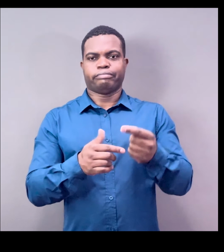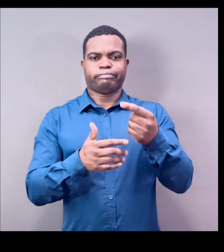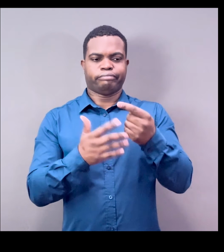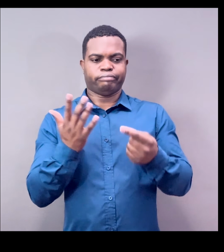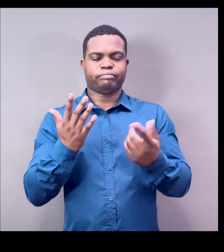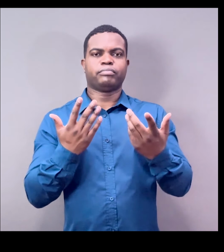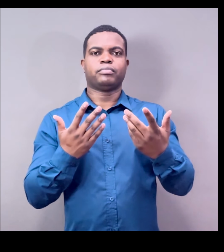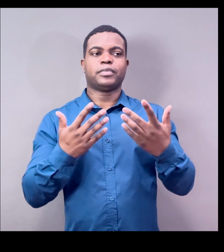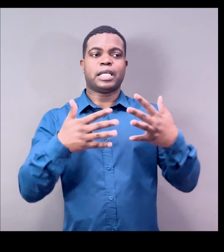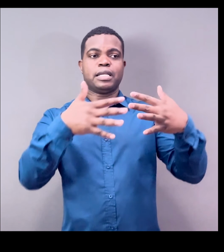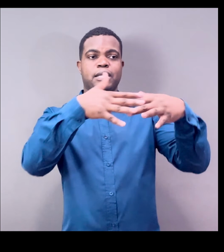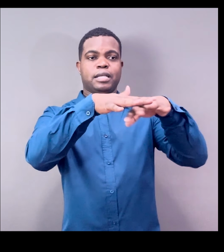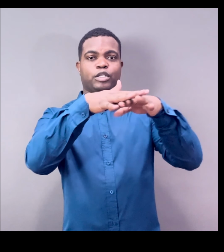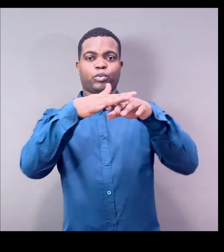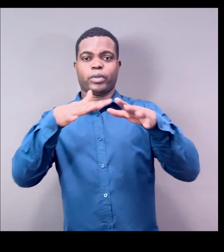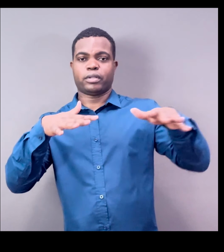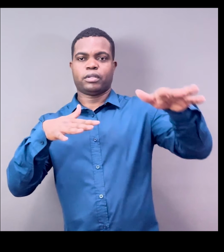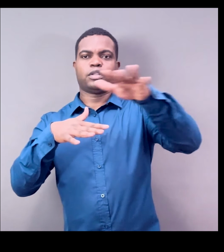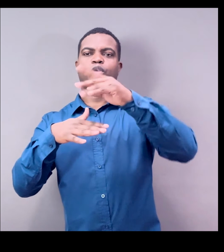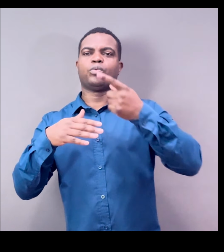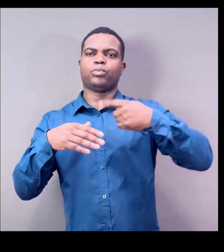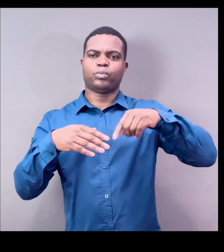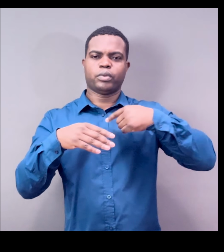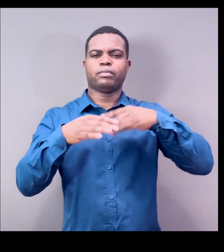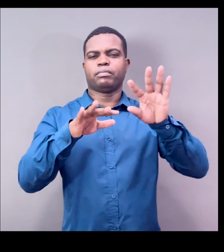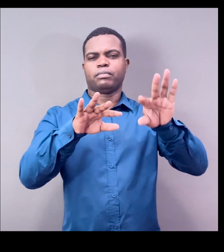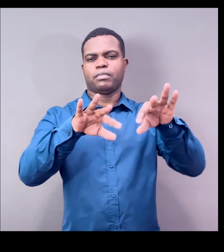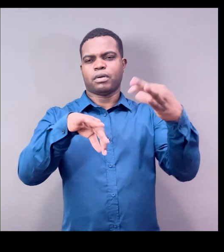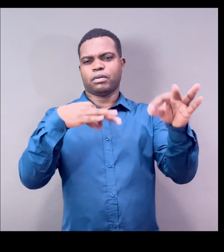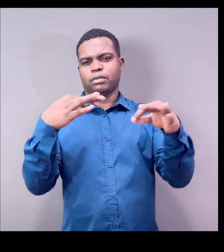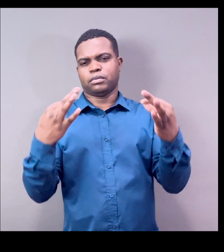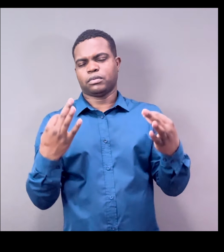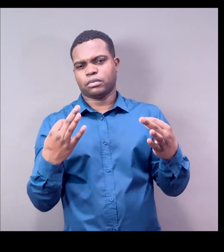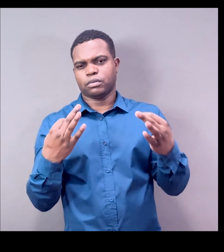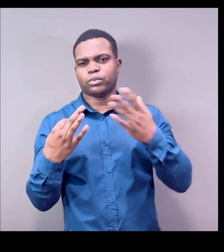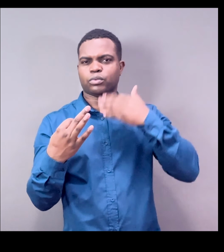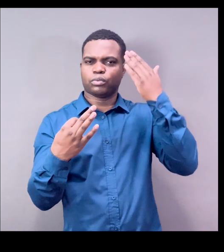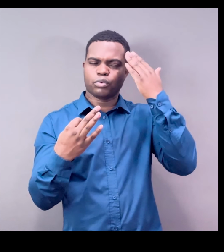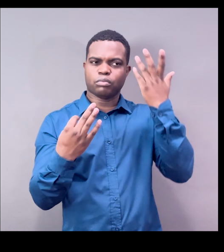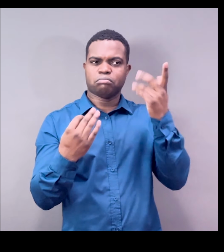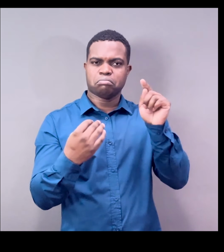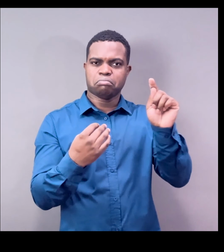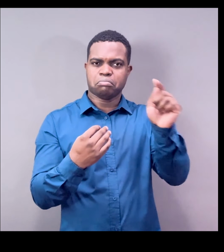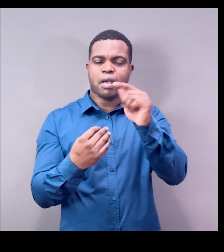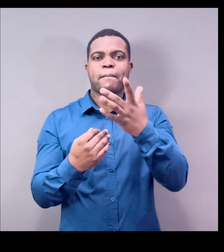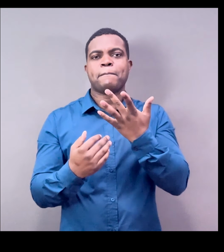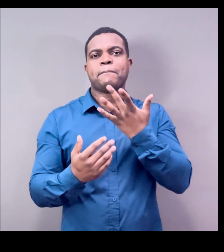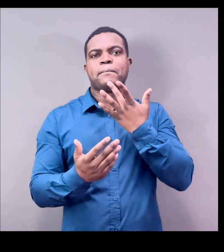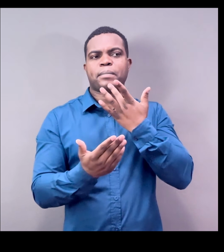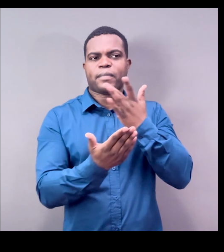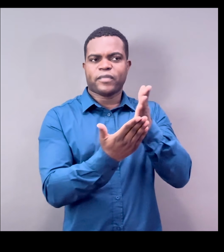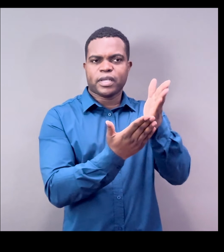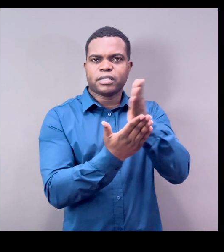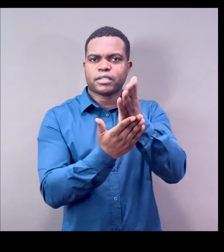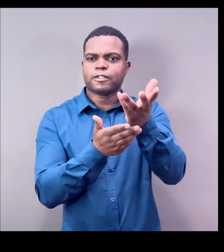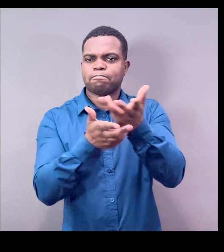network analysis because we just finished talking about the engagement preference. The engagement preference